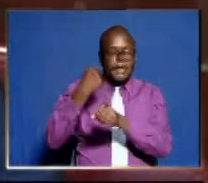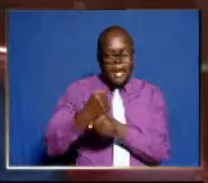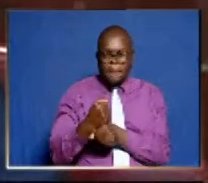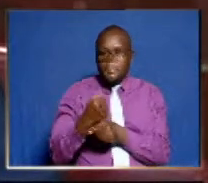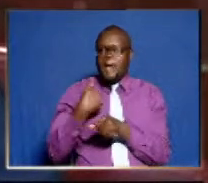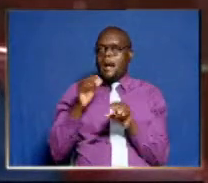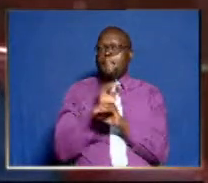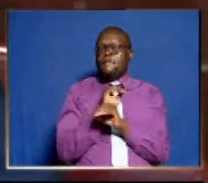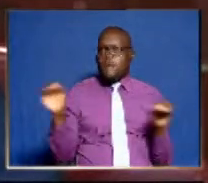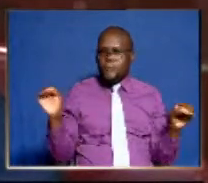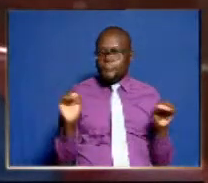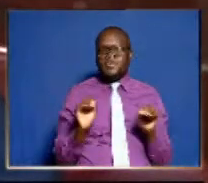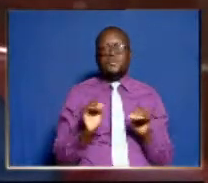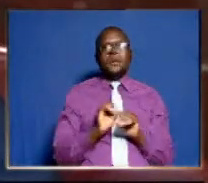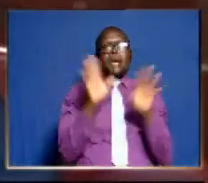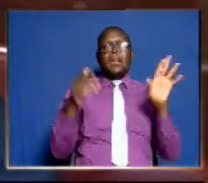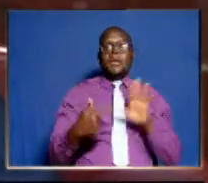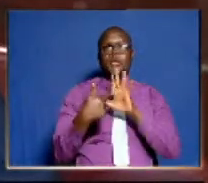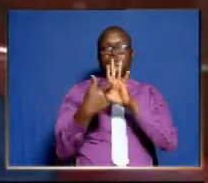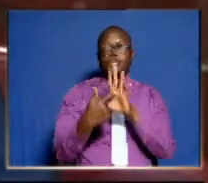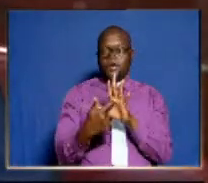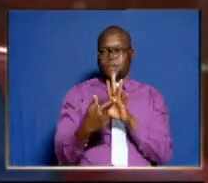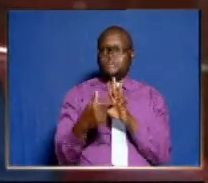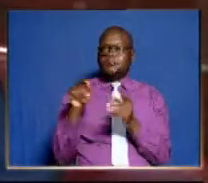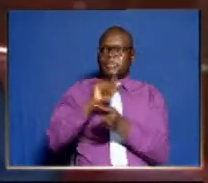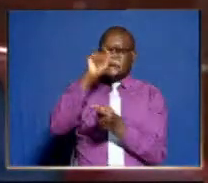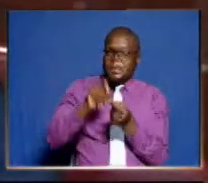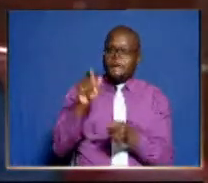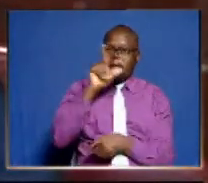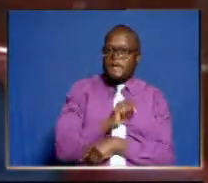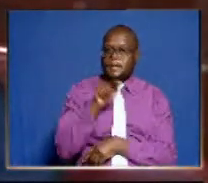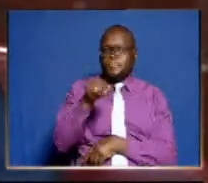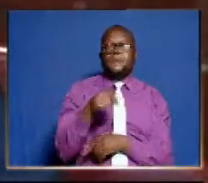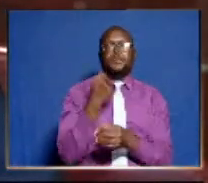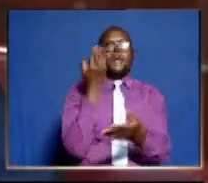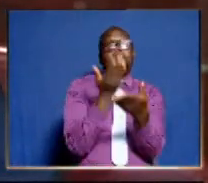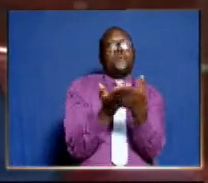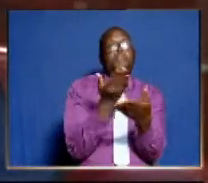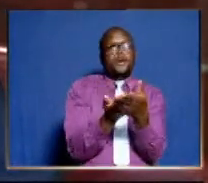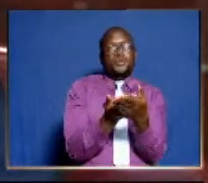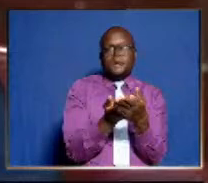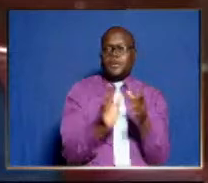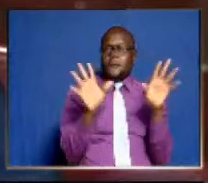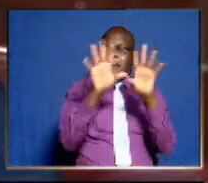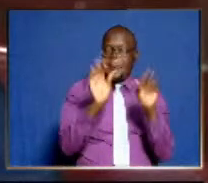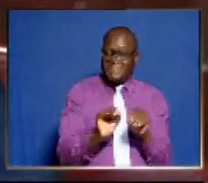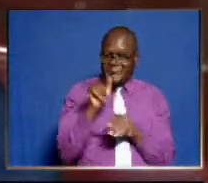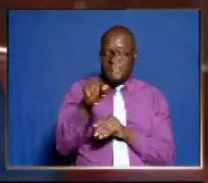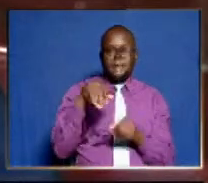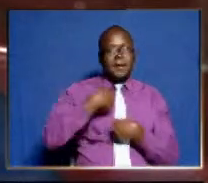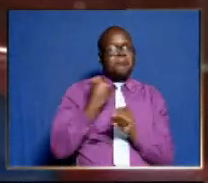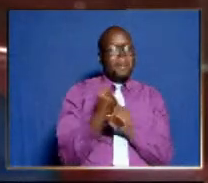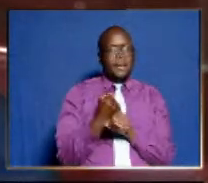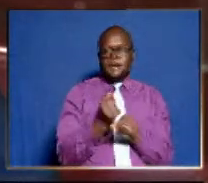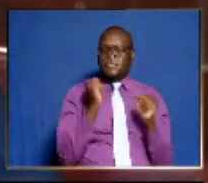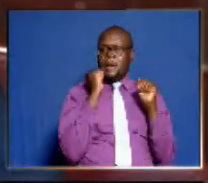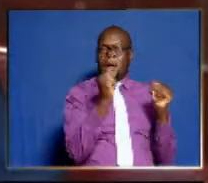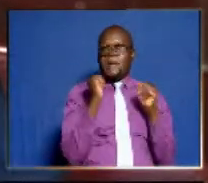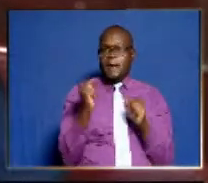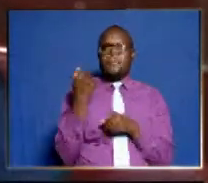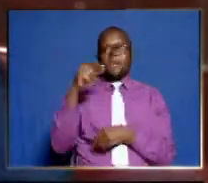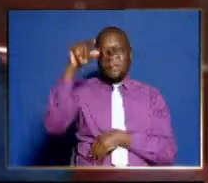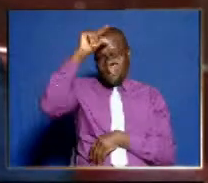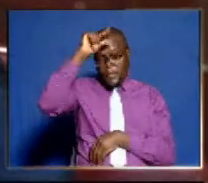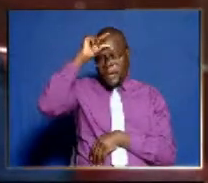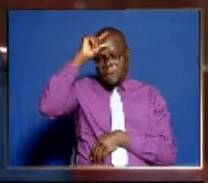have not been clearly articulated and specified in the proposed budget. This makes it difficult for the